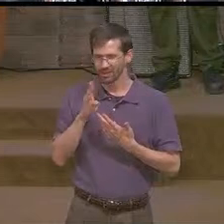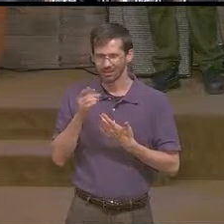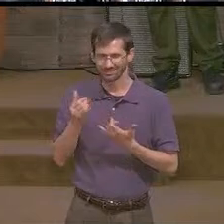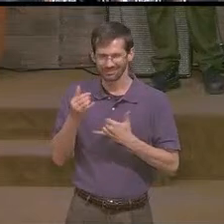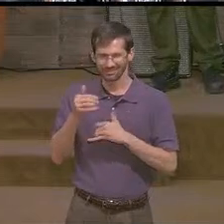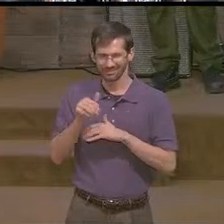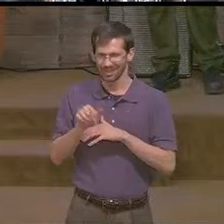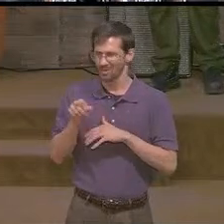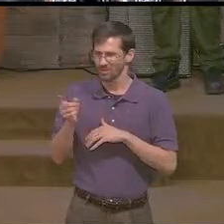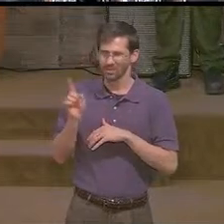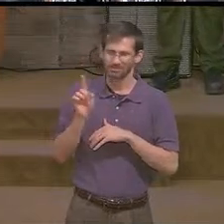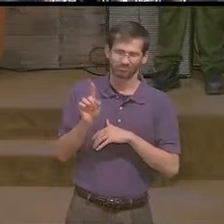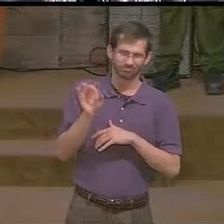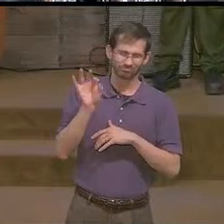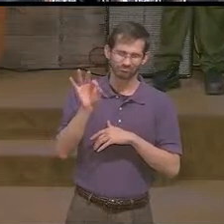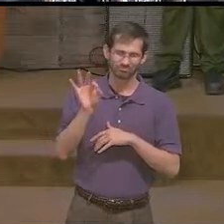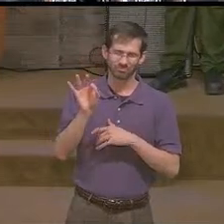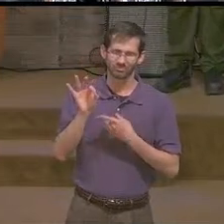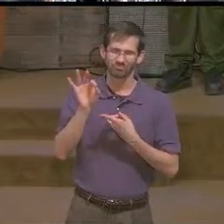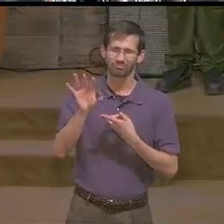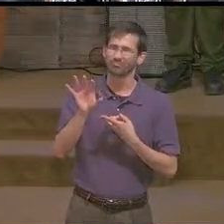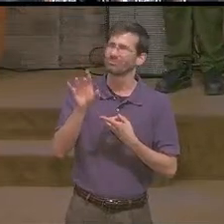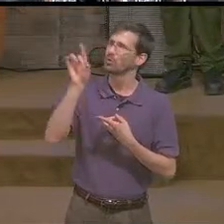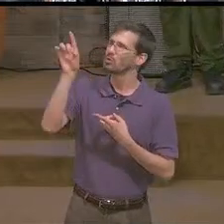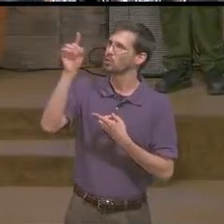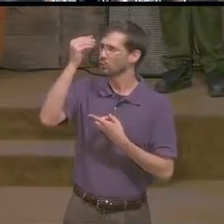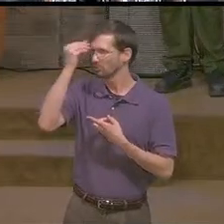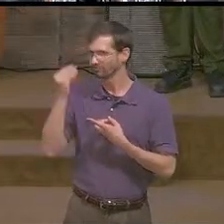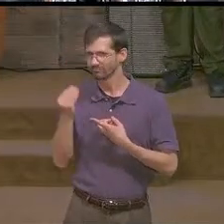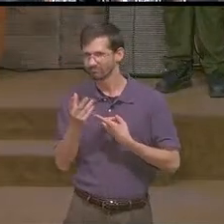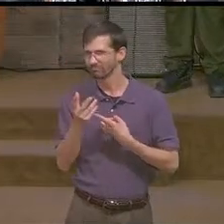tonight. That's what we want, Father. We want to be